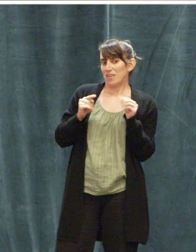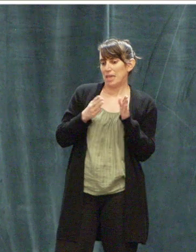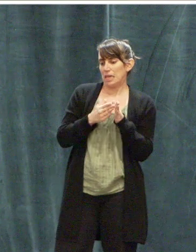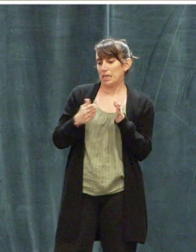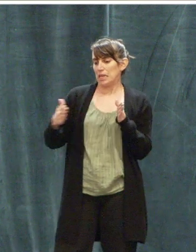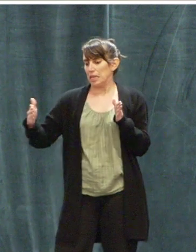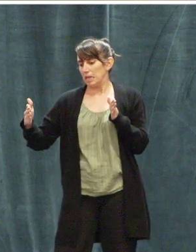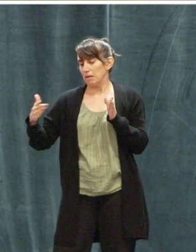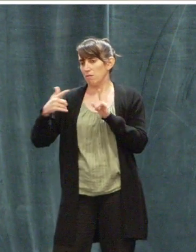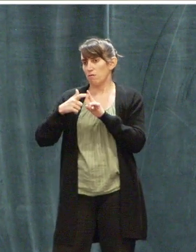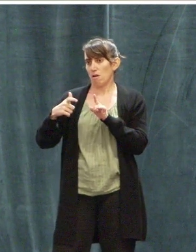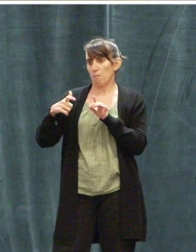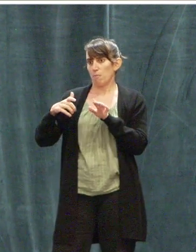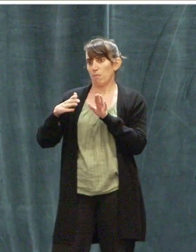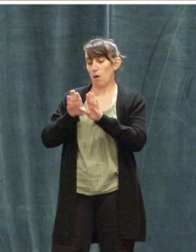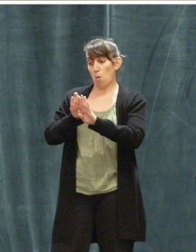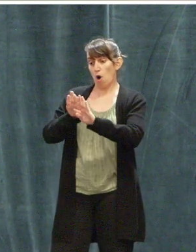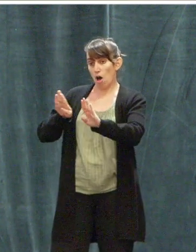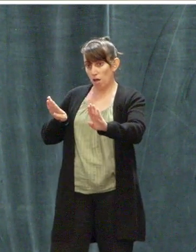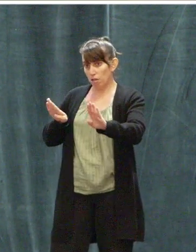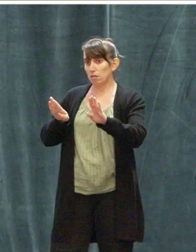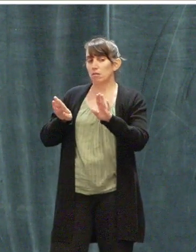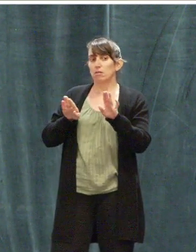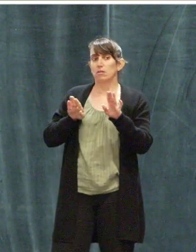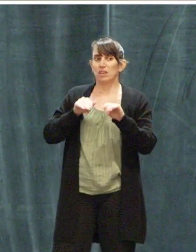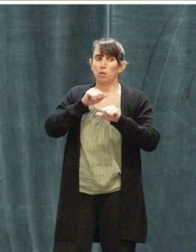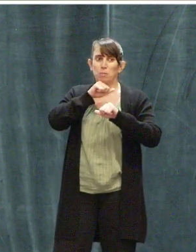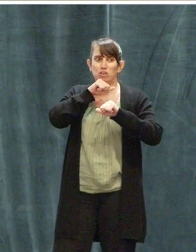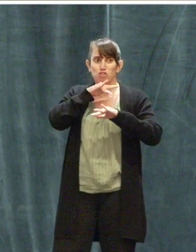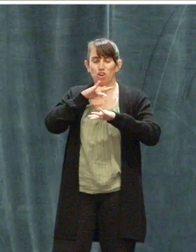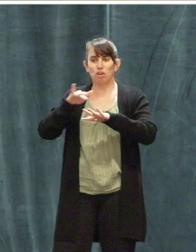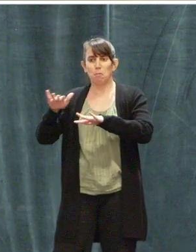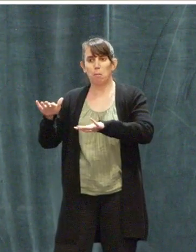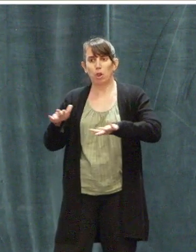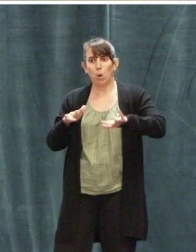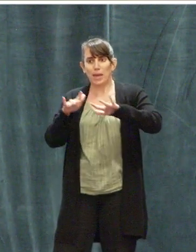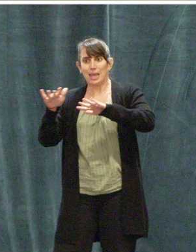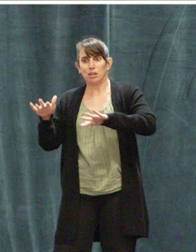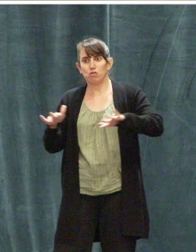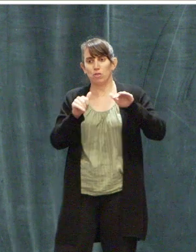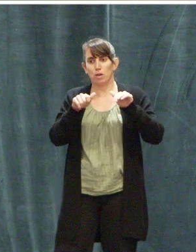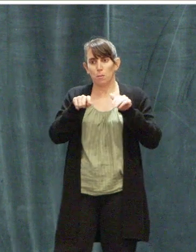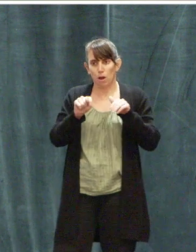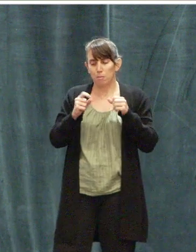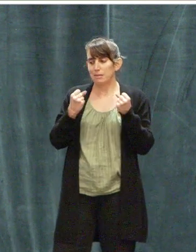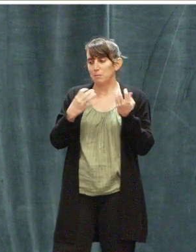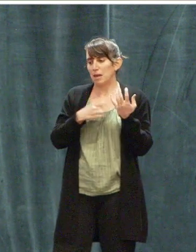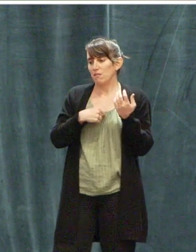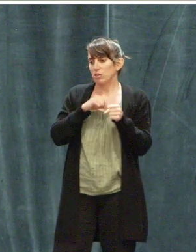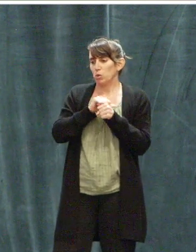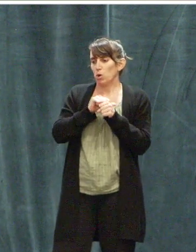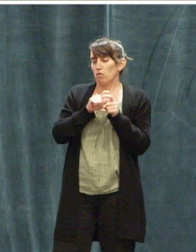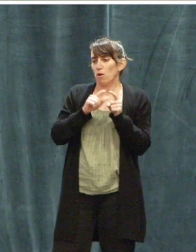300 building at Gateway Plaza. In addition to the dirt that will be blowing into our apartments, many of us work from home,